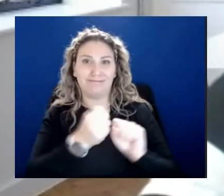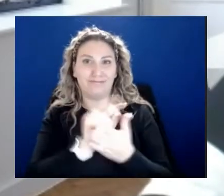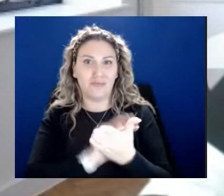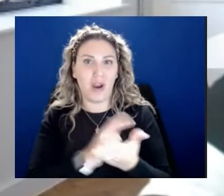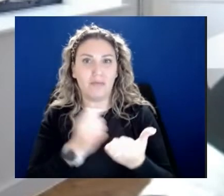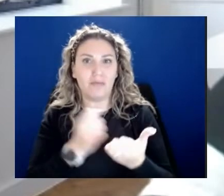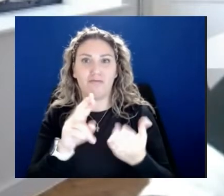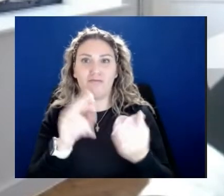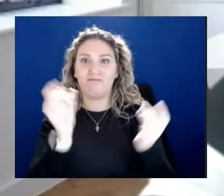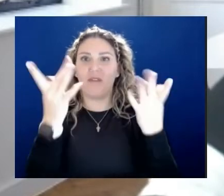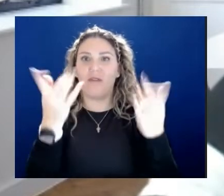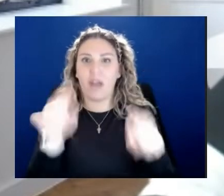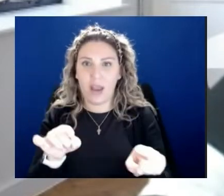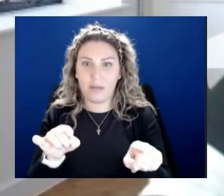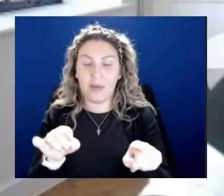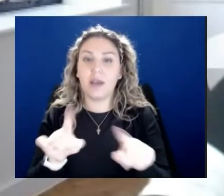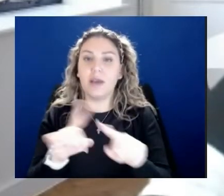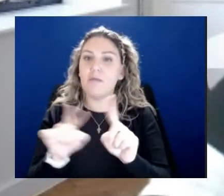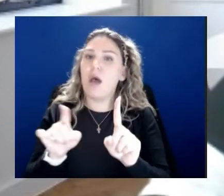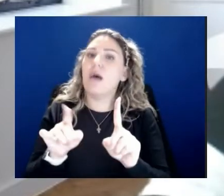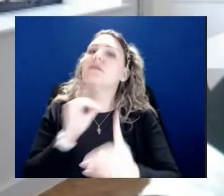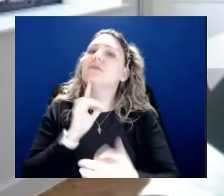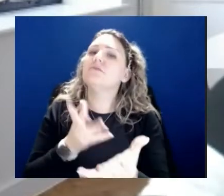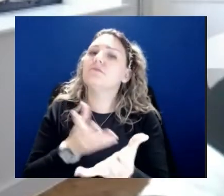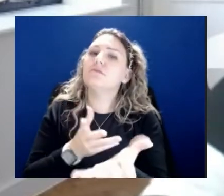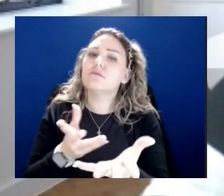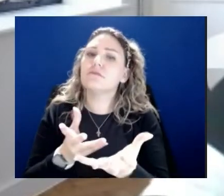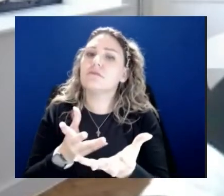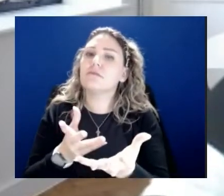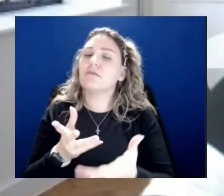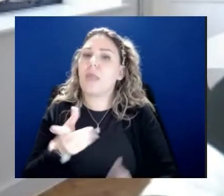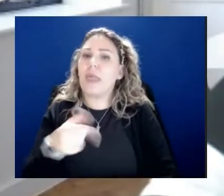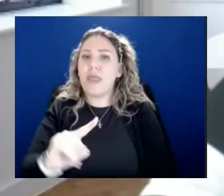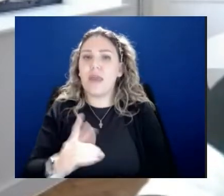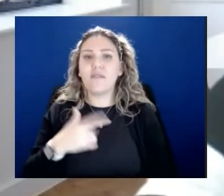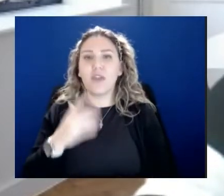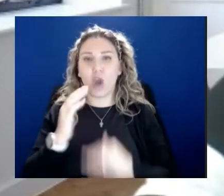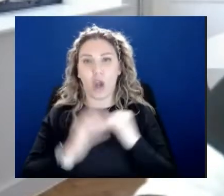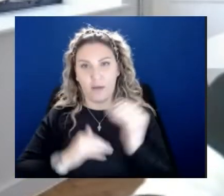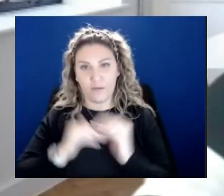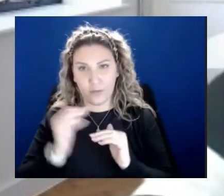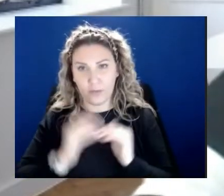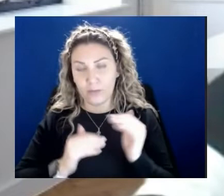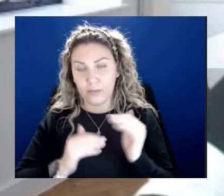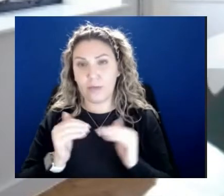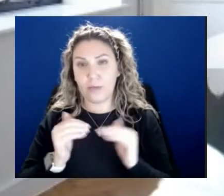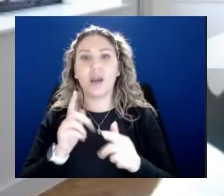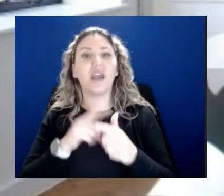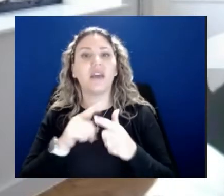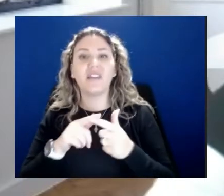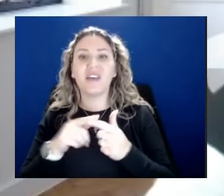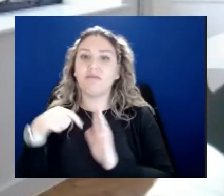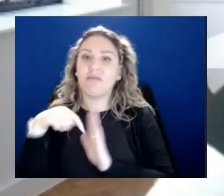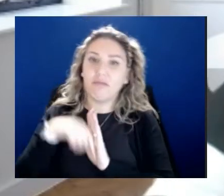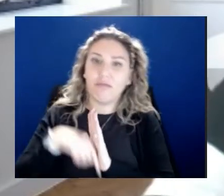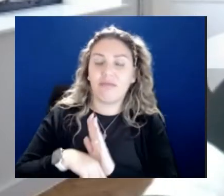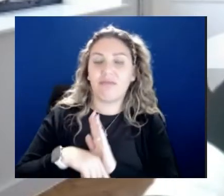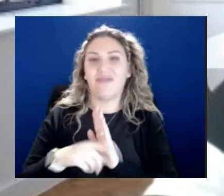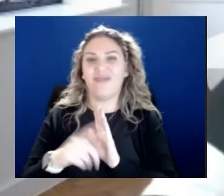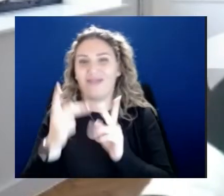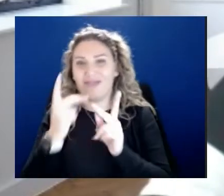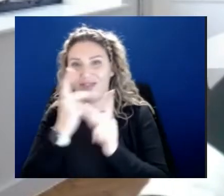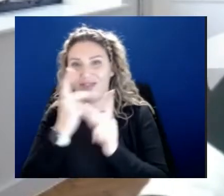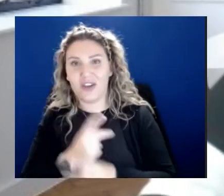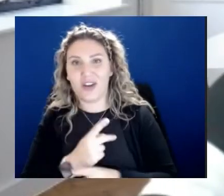break the ice with them, it's really about creating a space so they feel comfortable, and then getting into the meat of it. And that